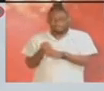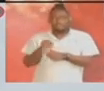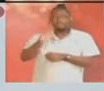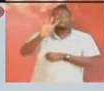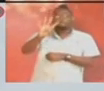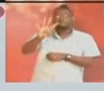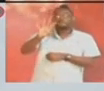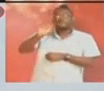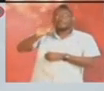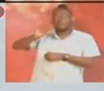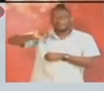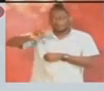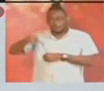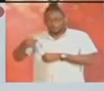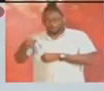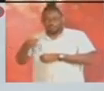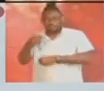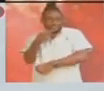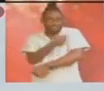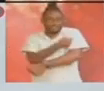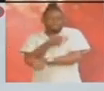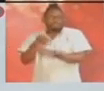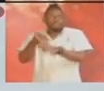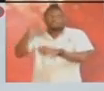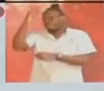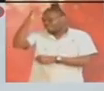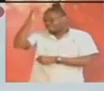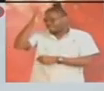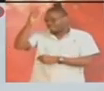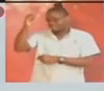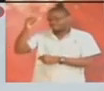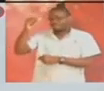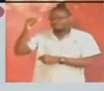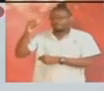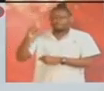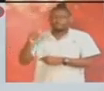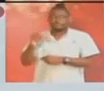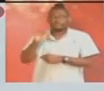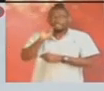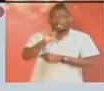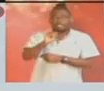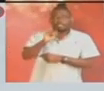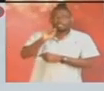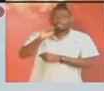of Covishield vaccines manufactured by the SSI of India, for which we are